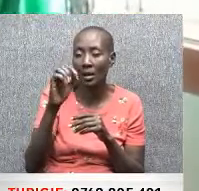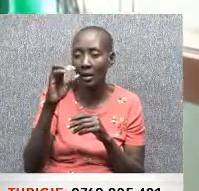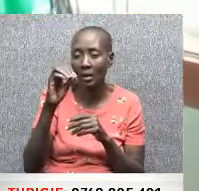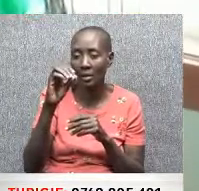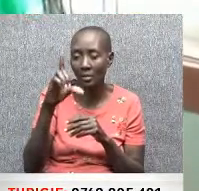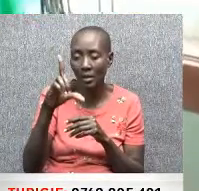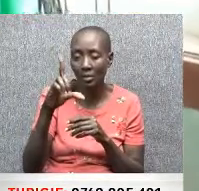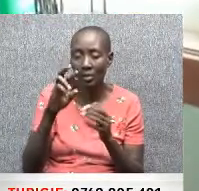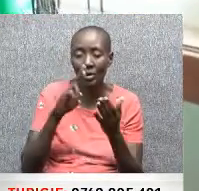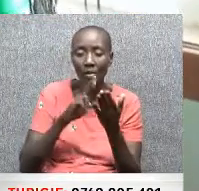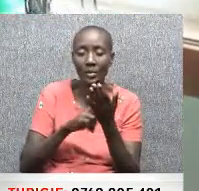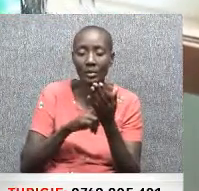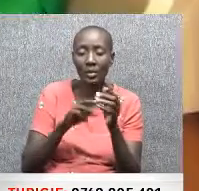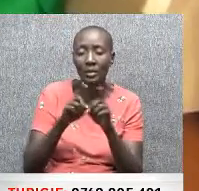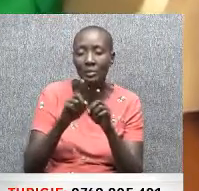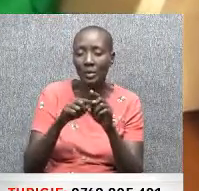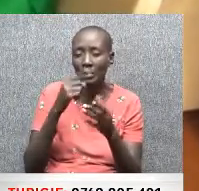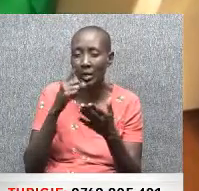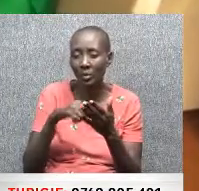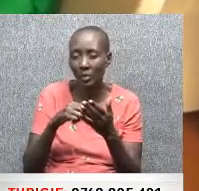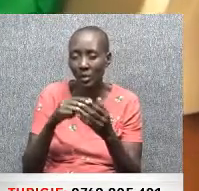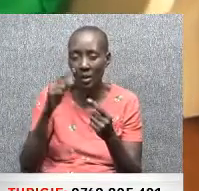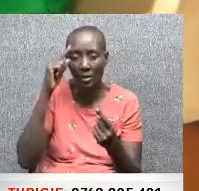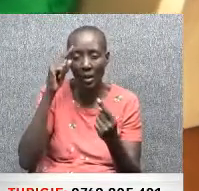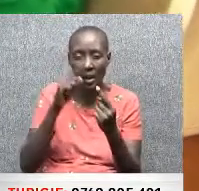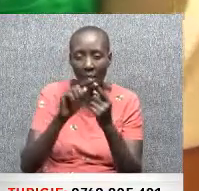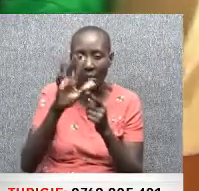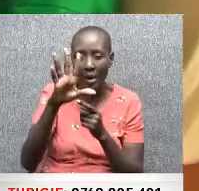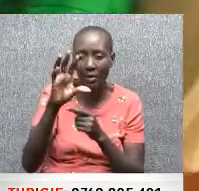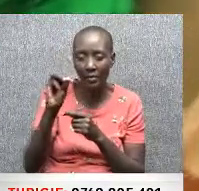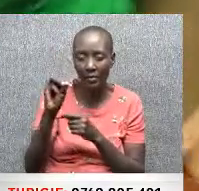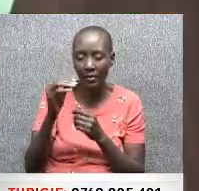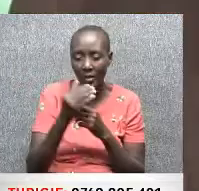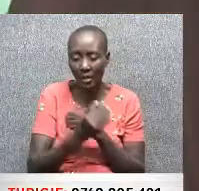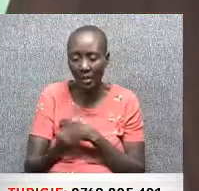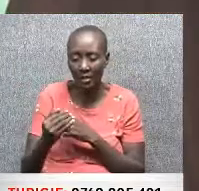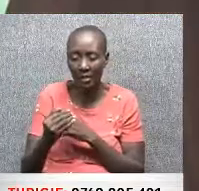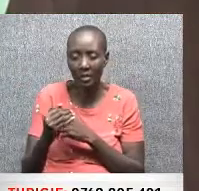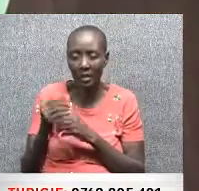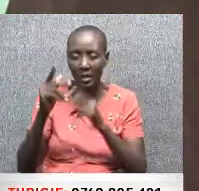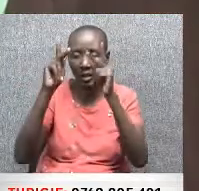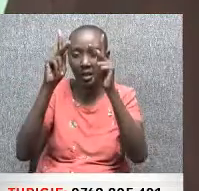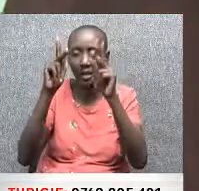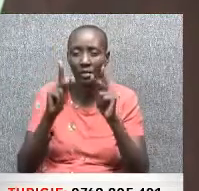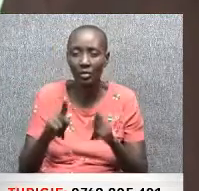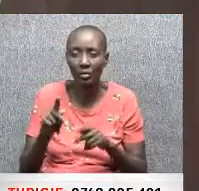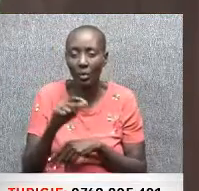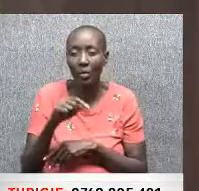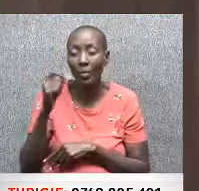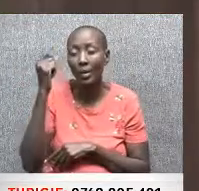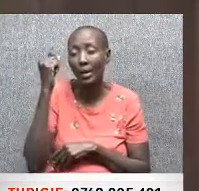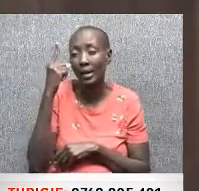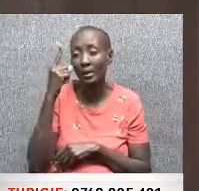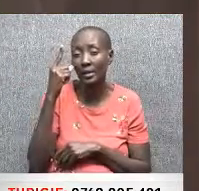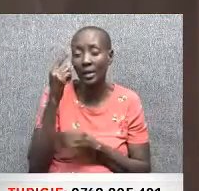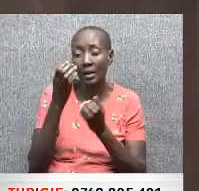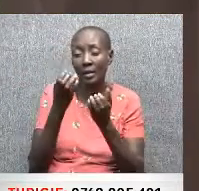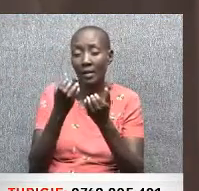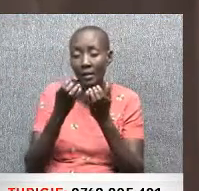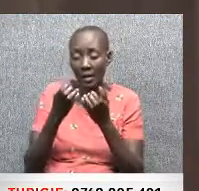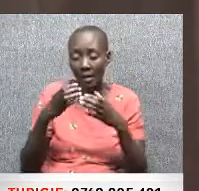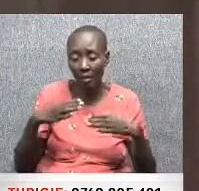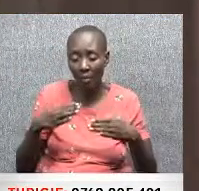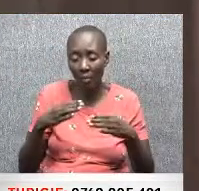huu unaolenga wanafunzi 1050 jimbo la Kisumu. We understand the need of people living their fullest